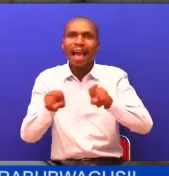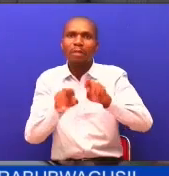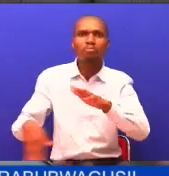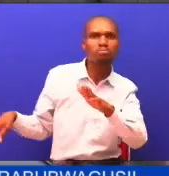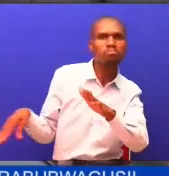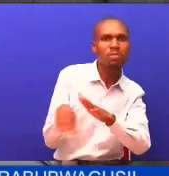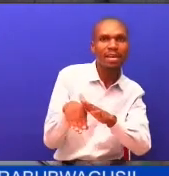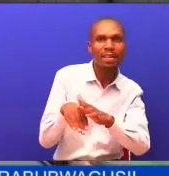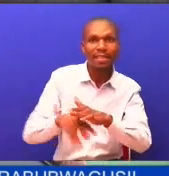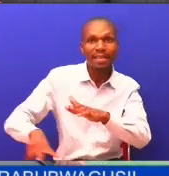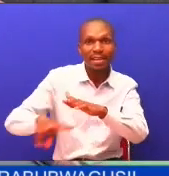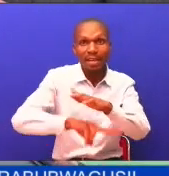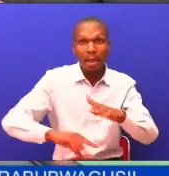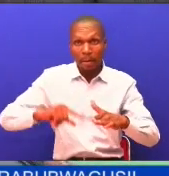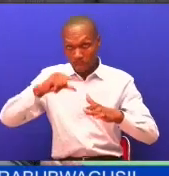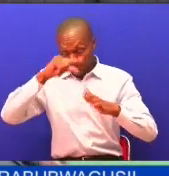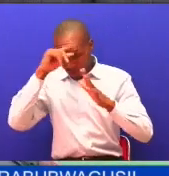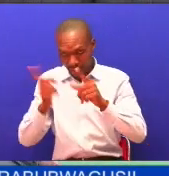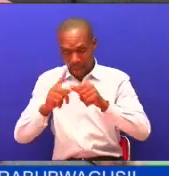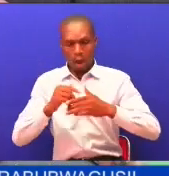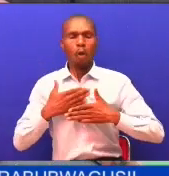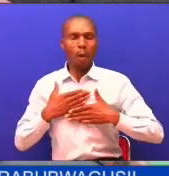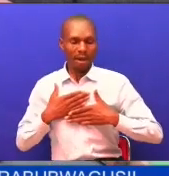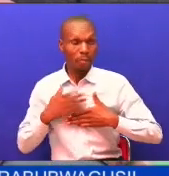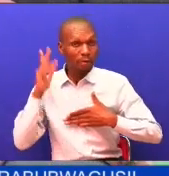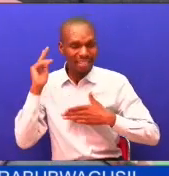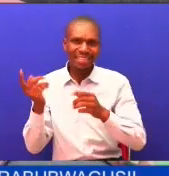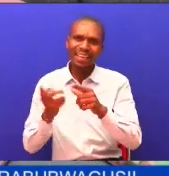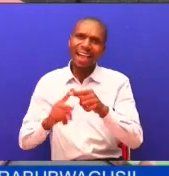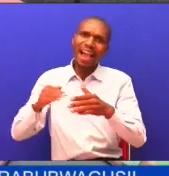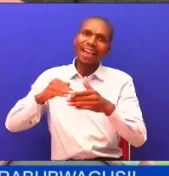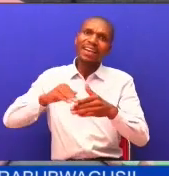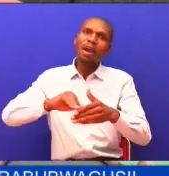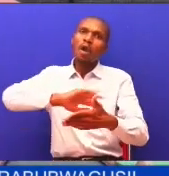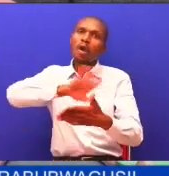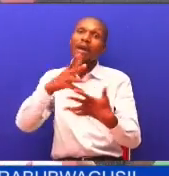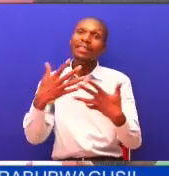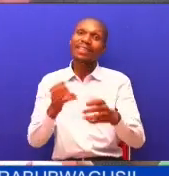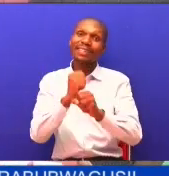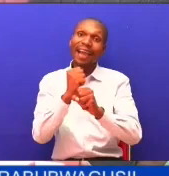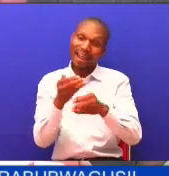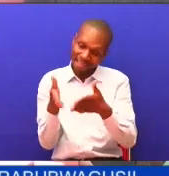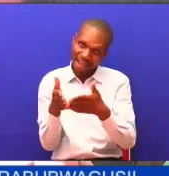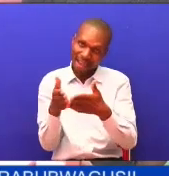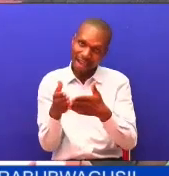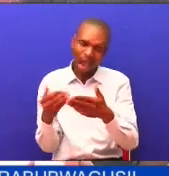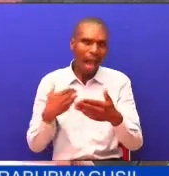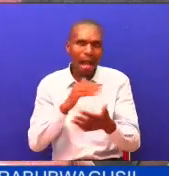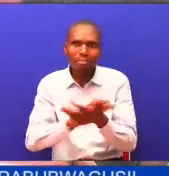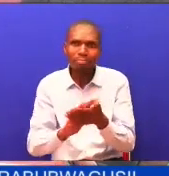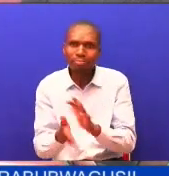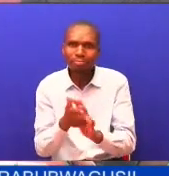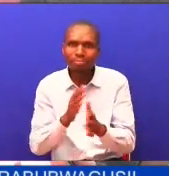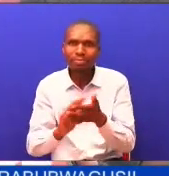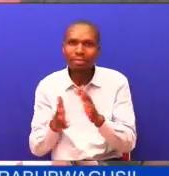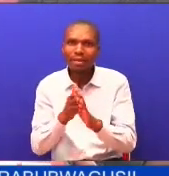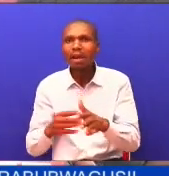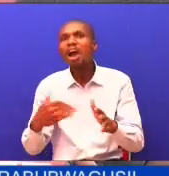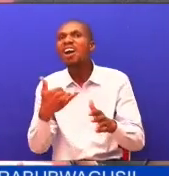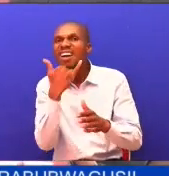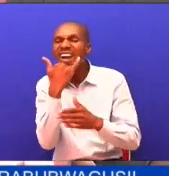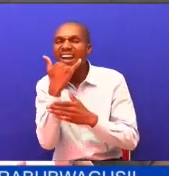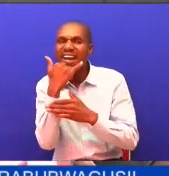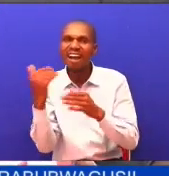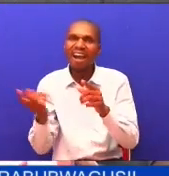governor, His Excellency Dr. Robert Monda. The whole thing is dead on arrival. But there were no specific charges